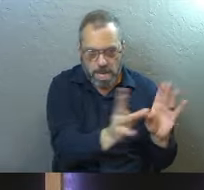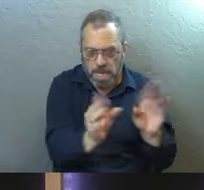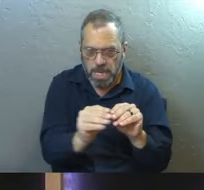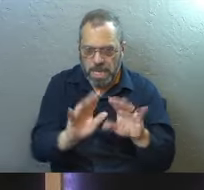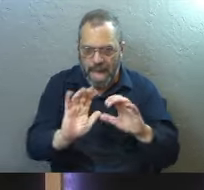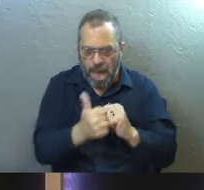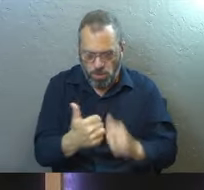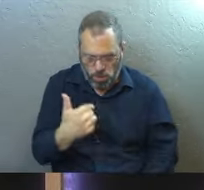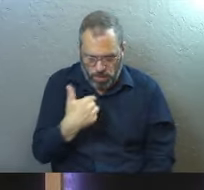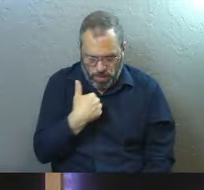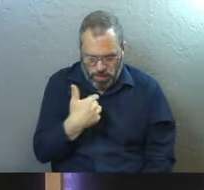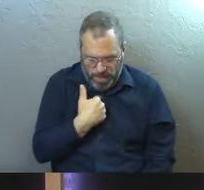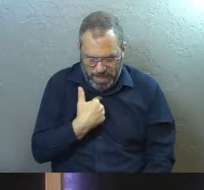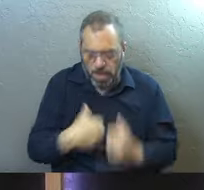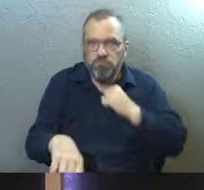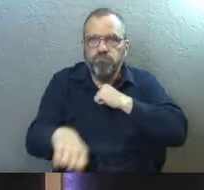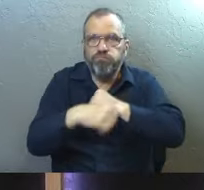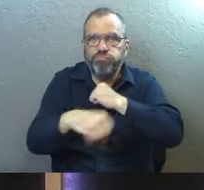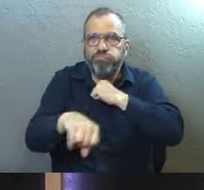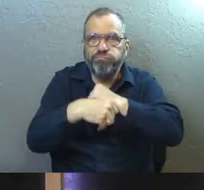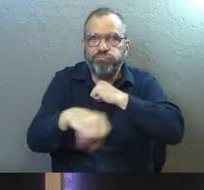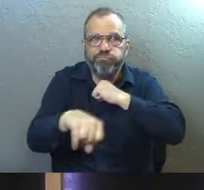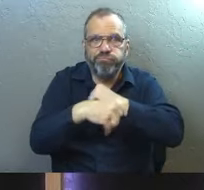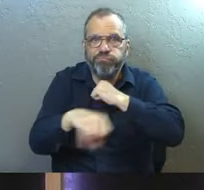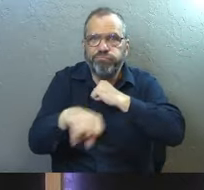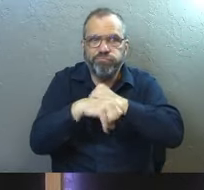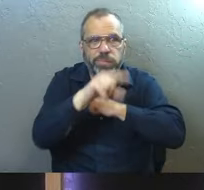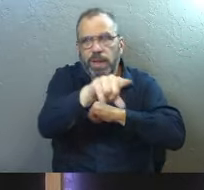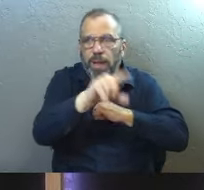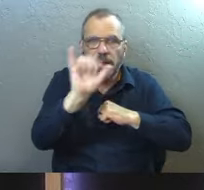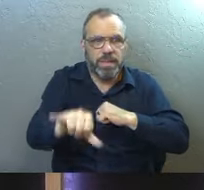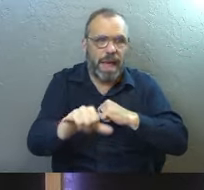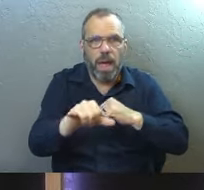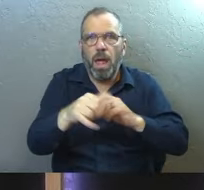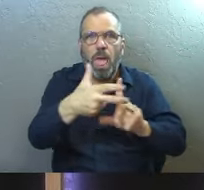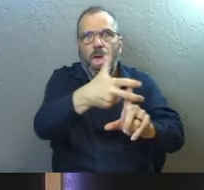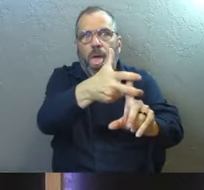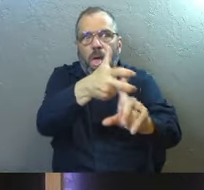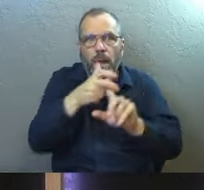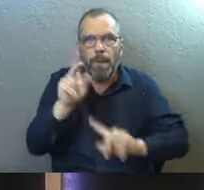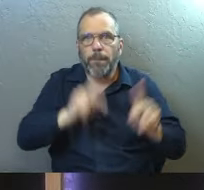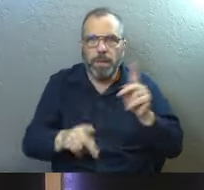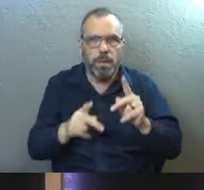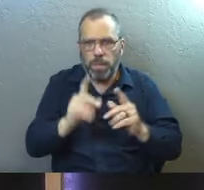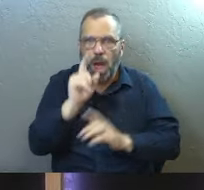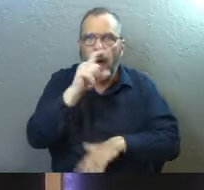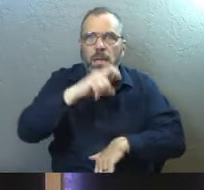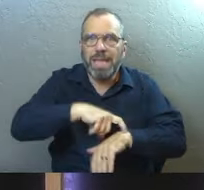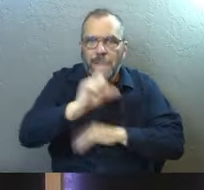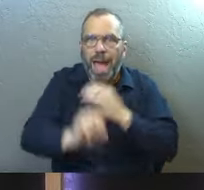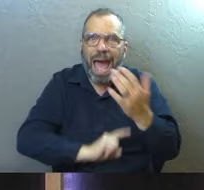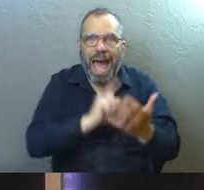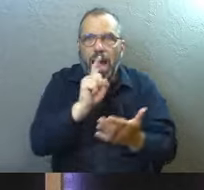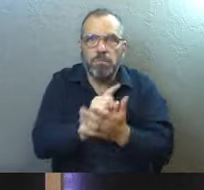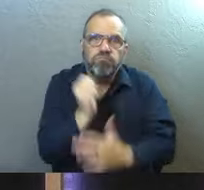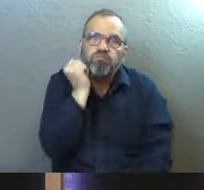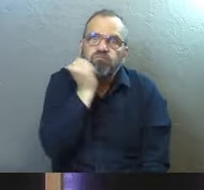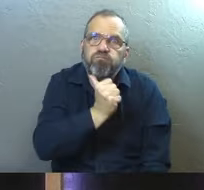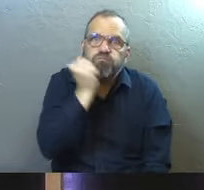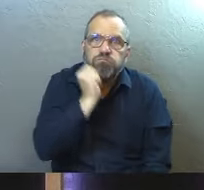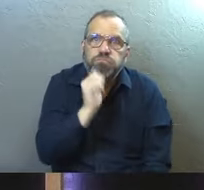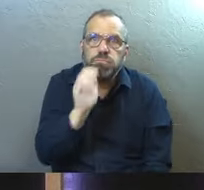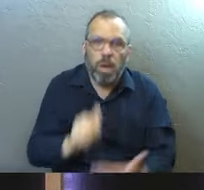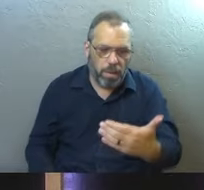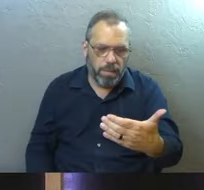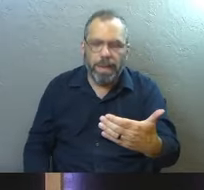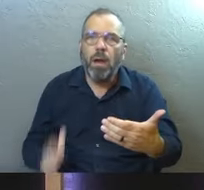how do we advertise in such a way, how do we push ourselves out there in such a way that we can get people spending hours of their time every day on